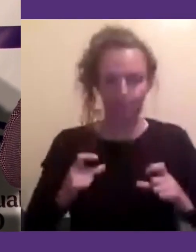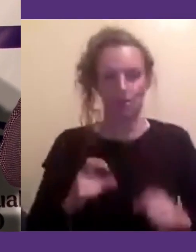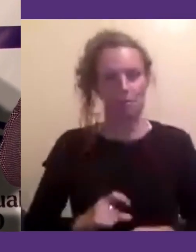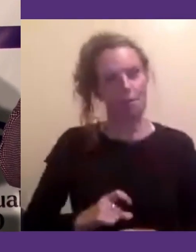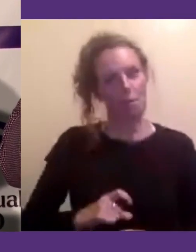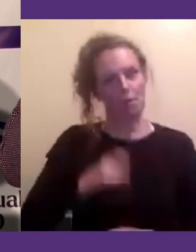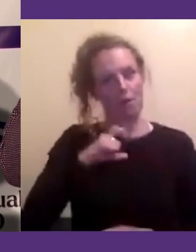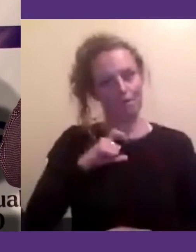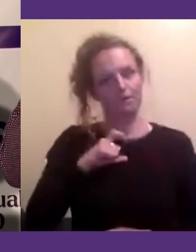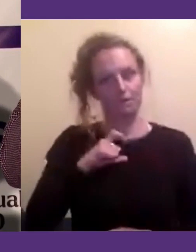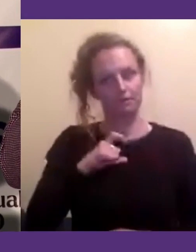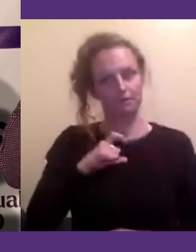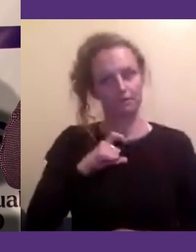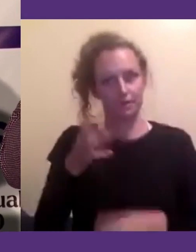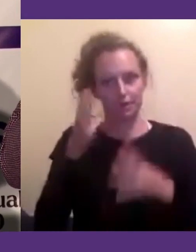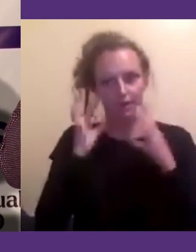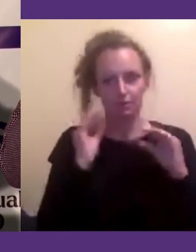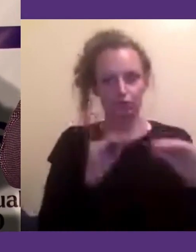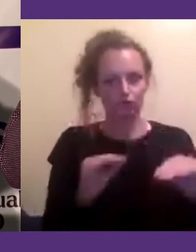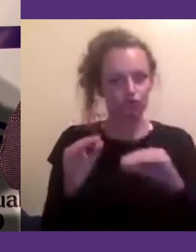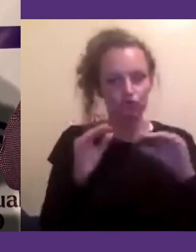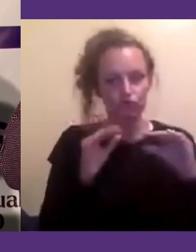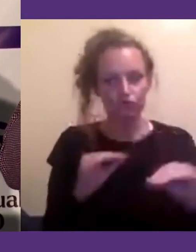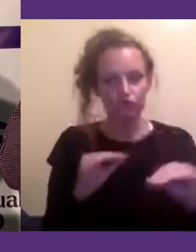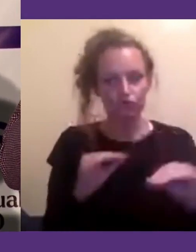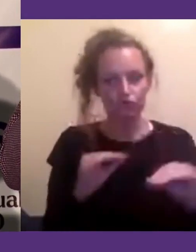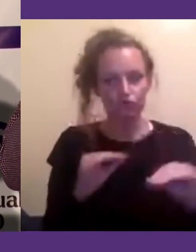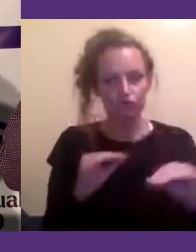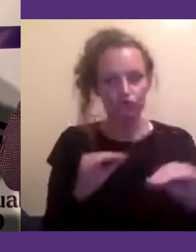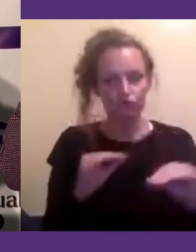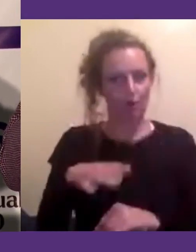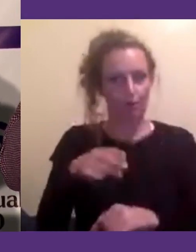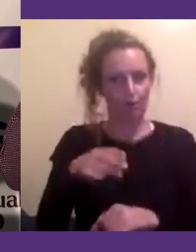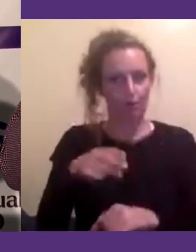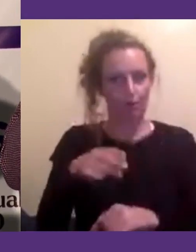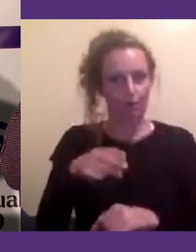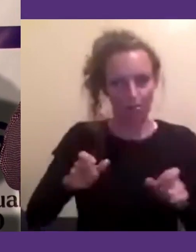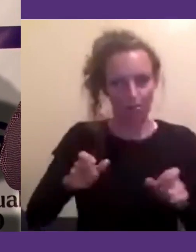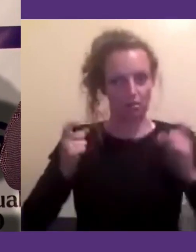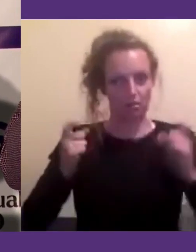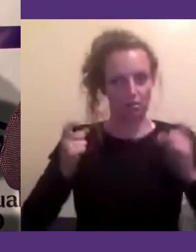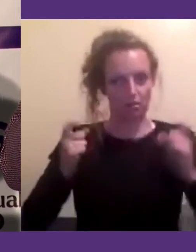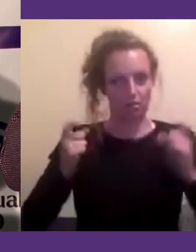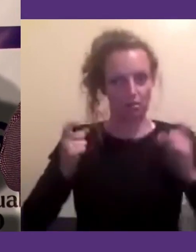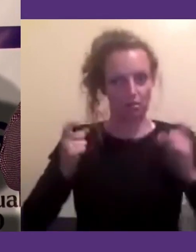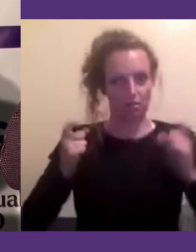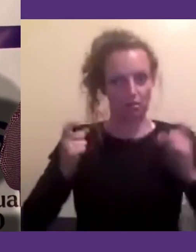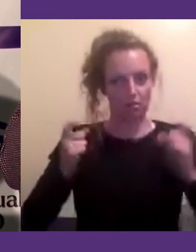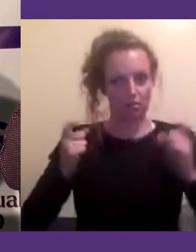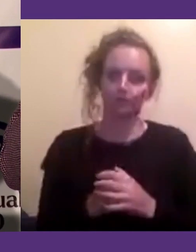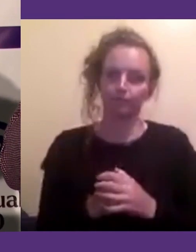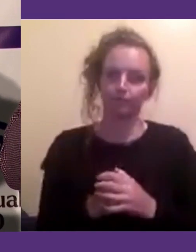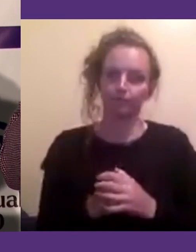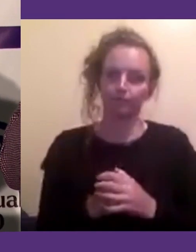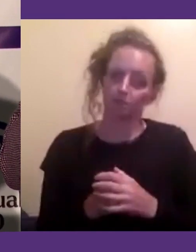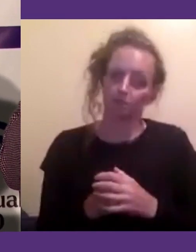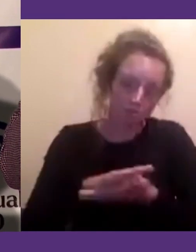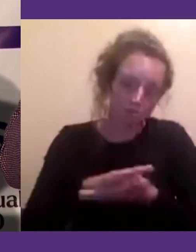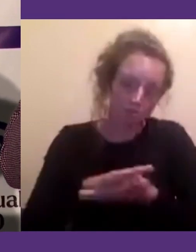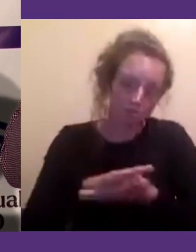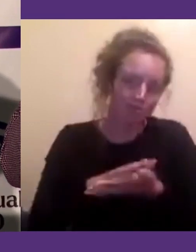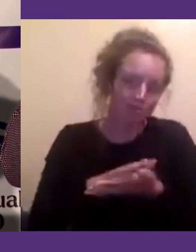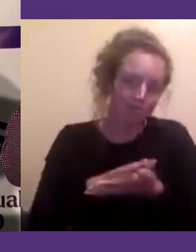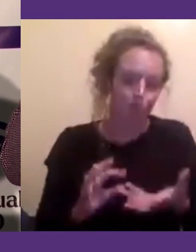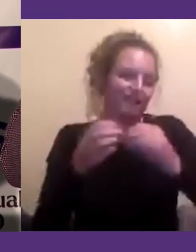to be comfortable. We say that we're creating a safe space and they can ask anything. Very rarely has that backfired, where they ask crazy